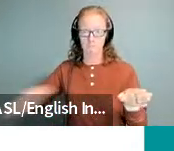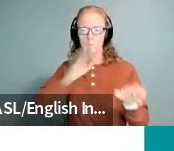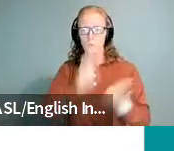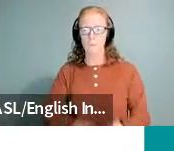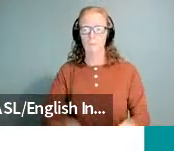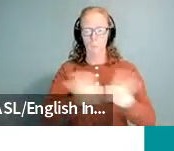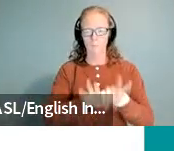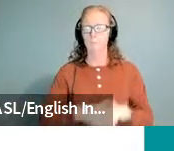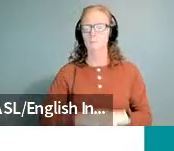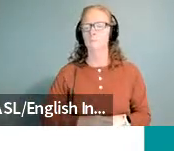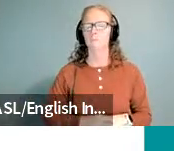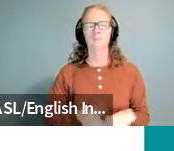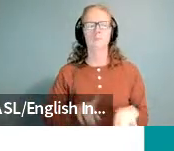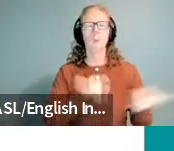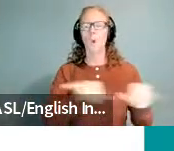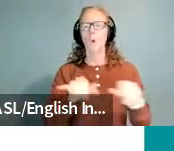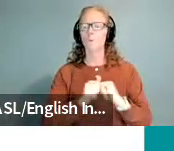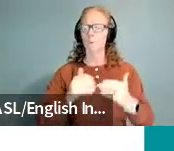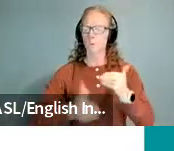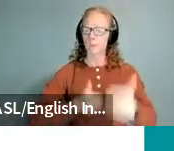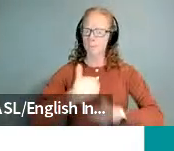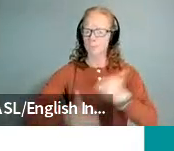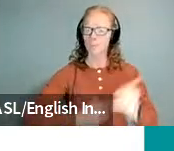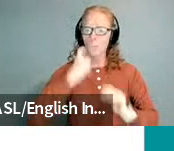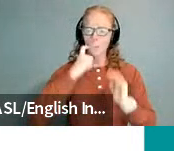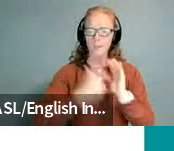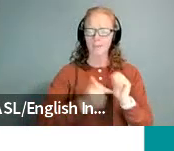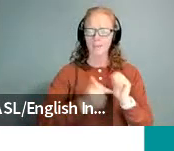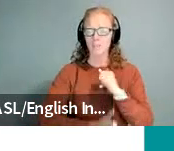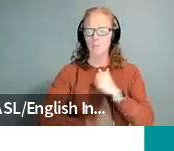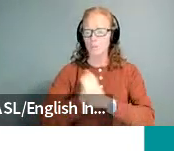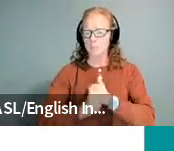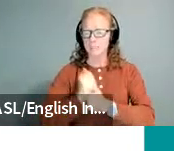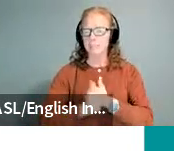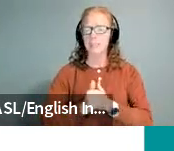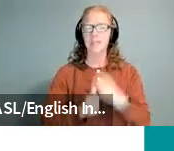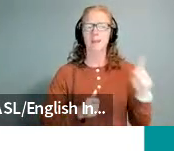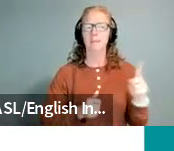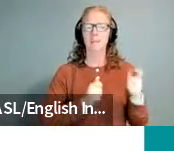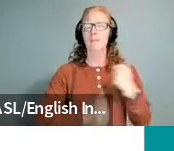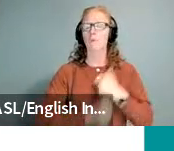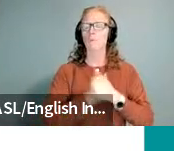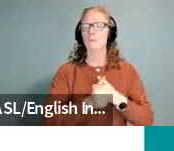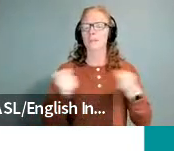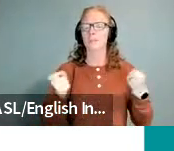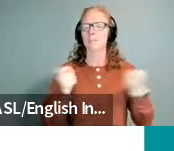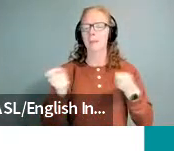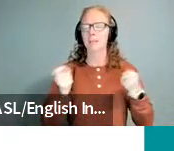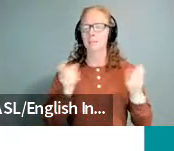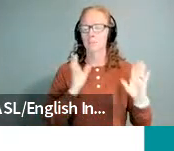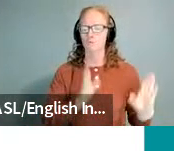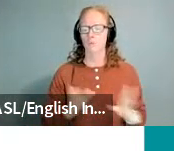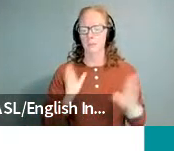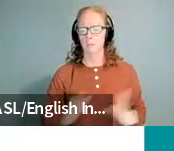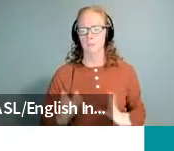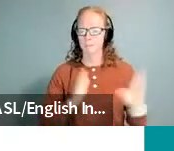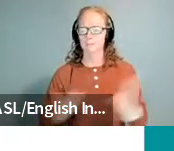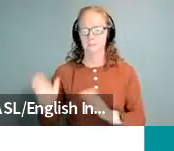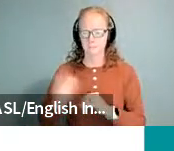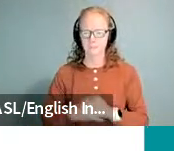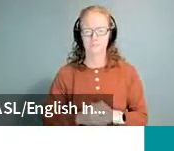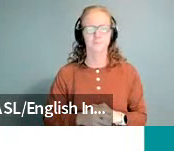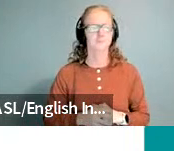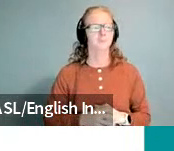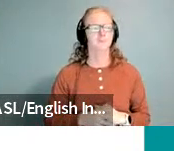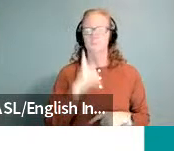as a part of this process with identifying those risks, the team comes up with a risk management strategy for those risks. What